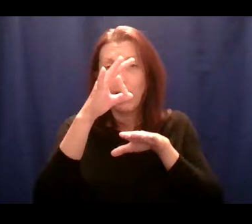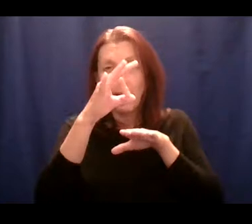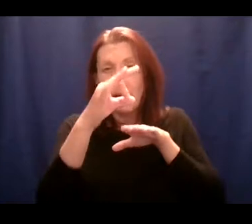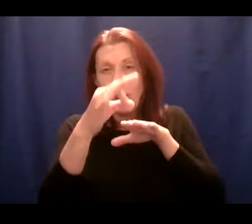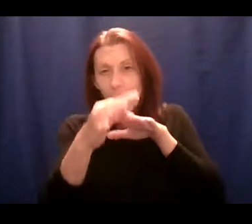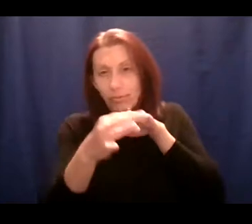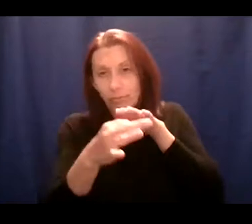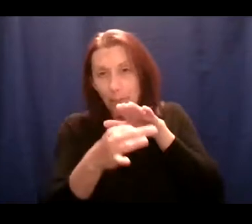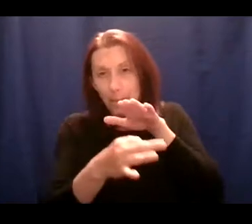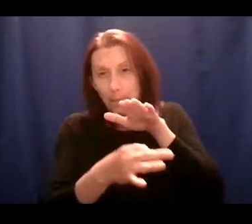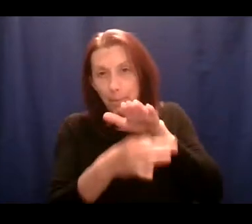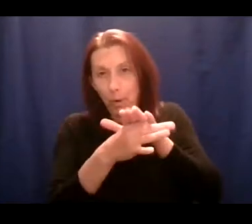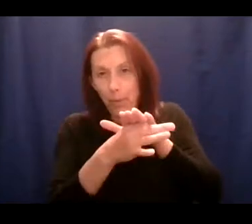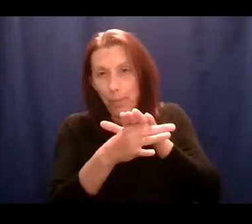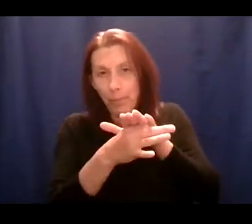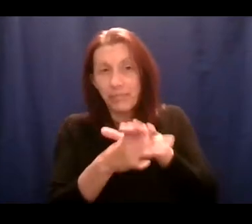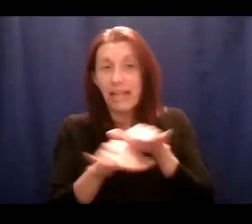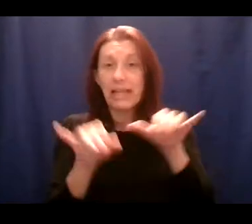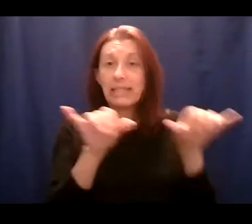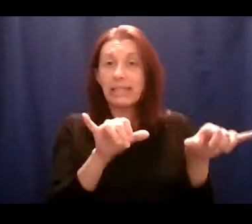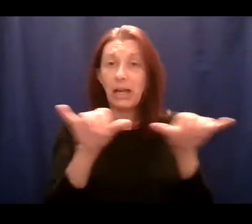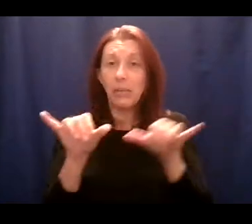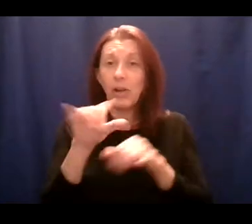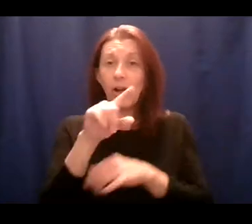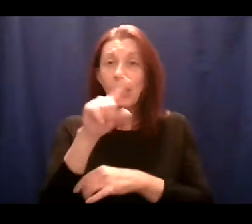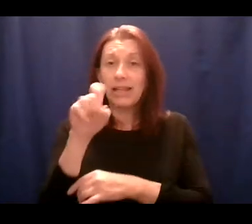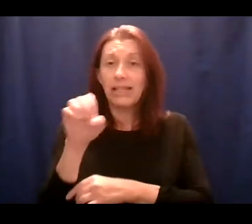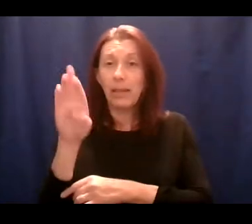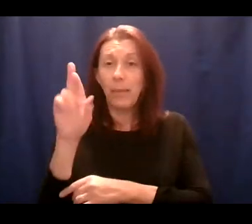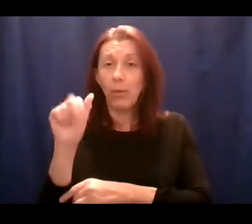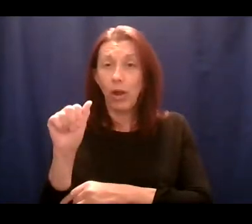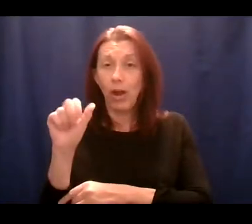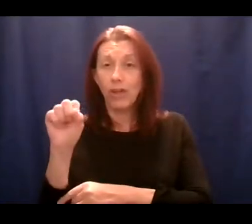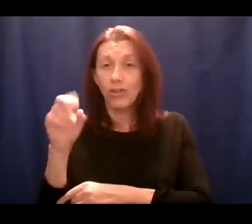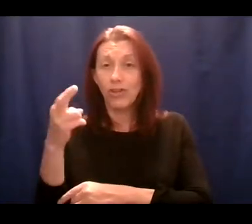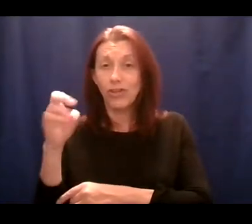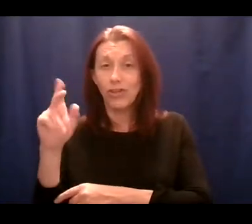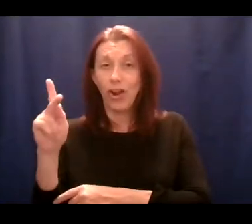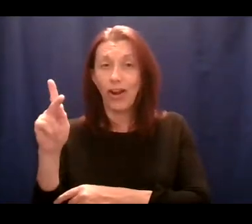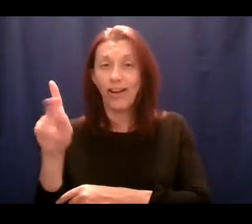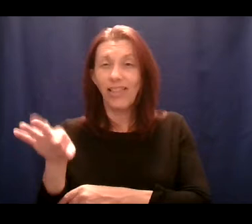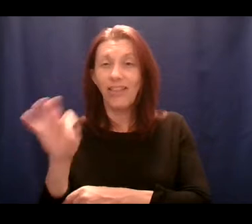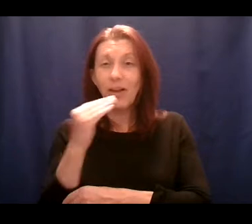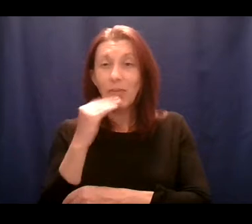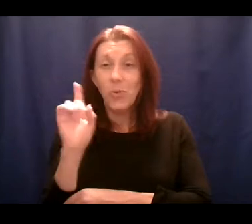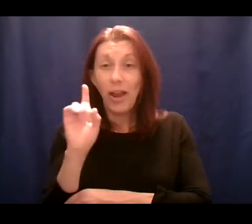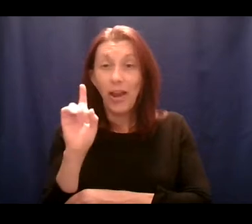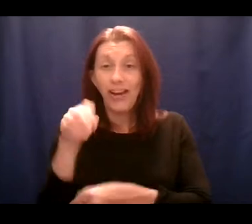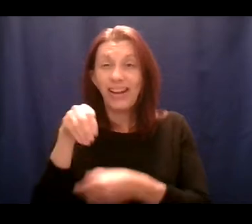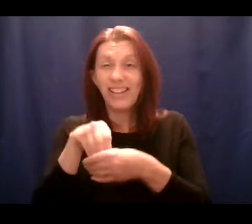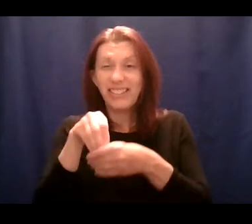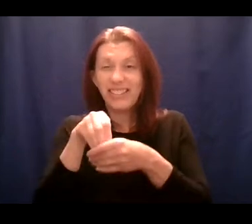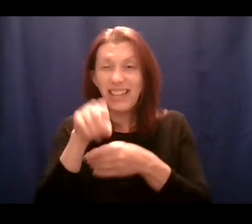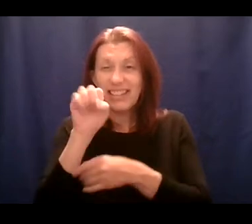similar to our zebra shark, they're finding their food in the sand. They're finding underneath. Oh my, look at this adorable